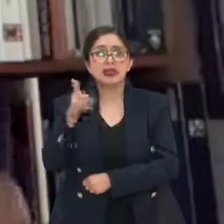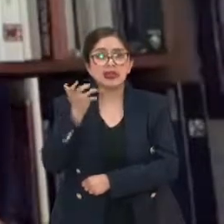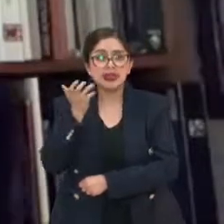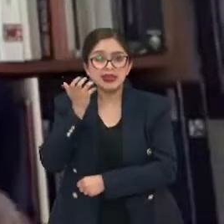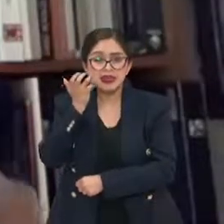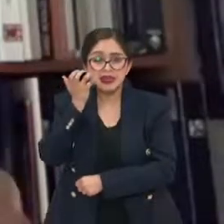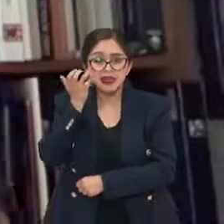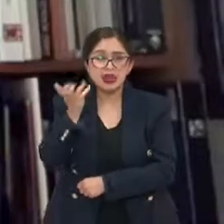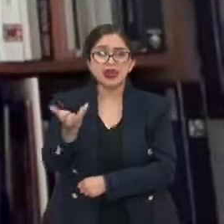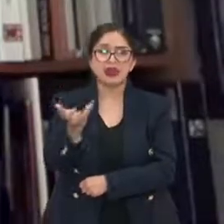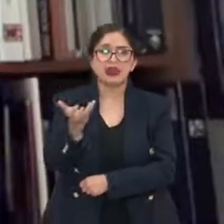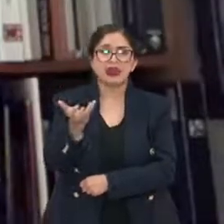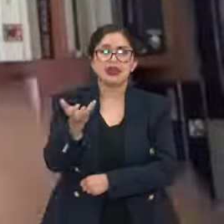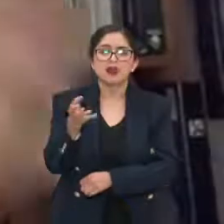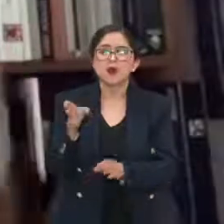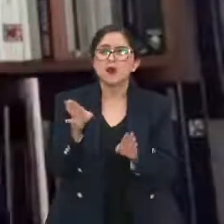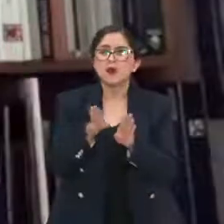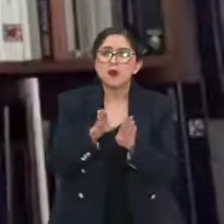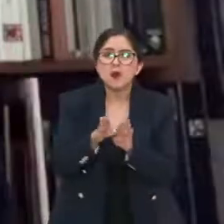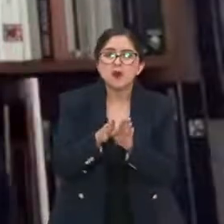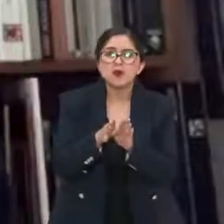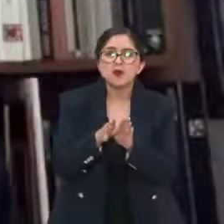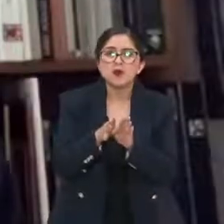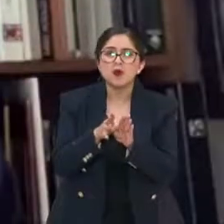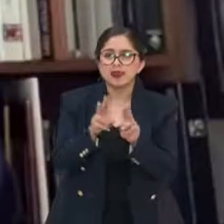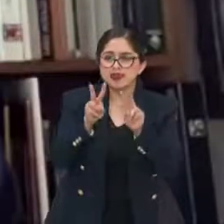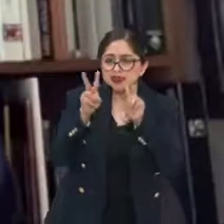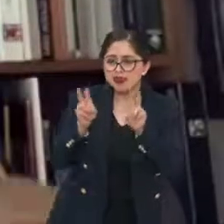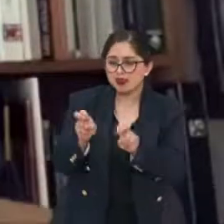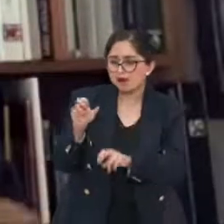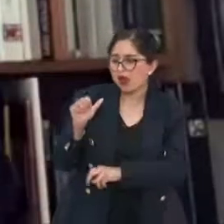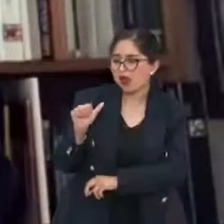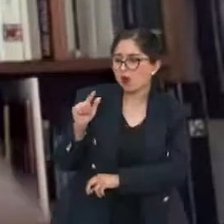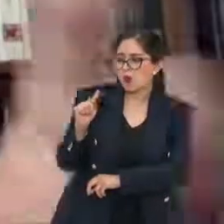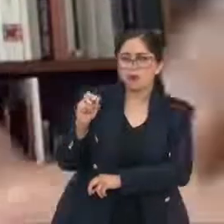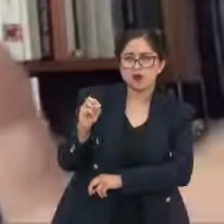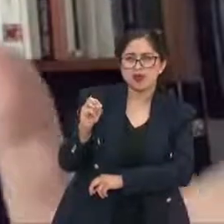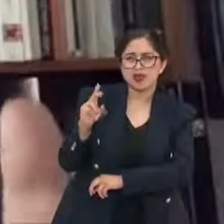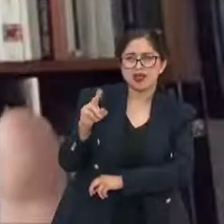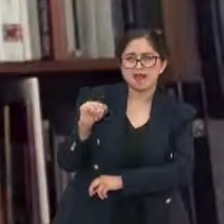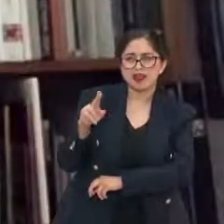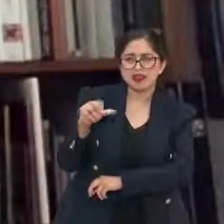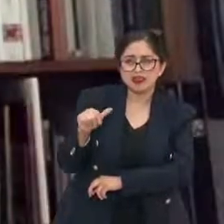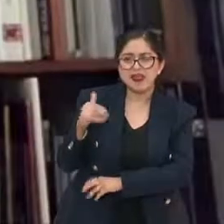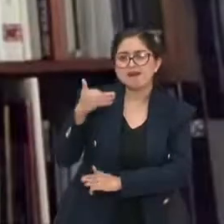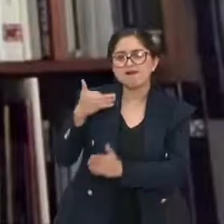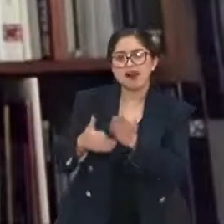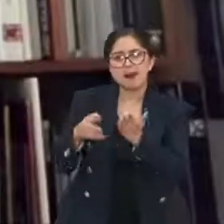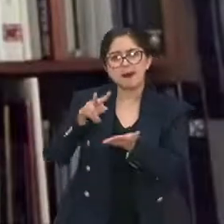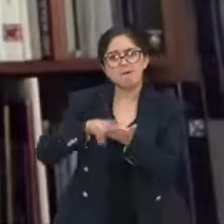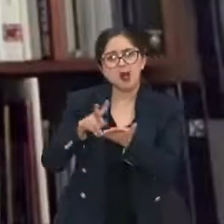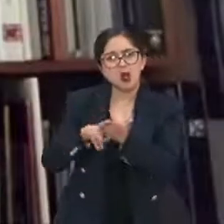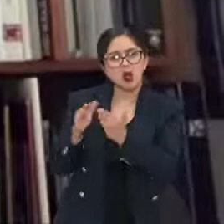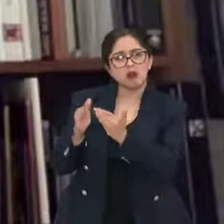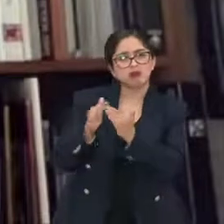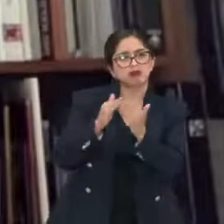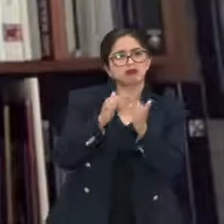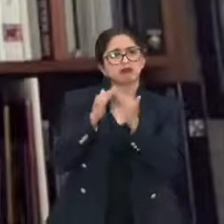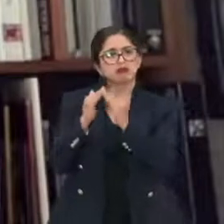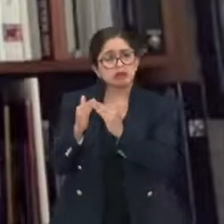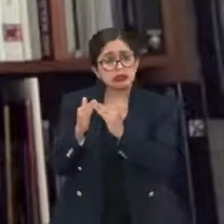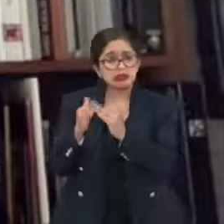or a particular regionalism which set out the defense line of certain